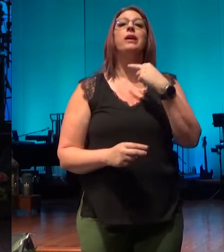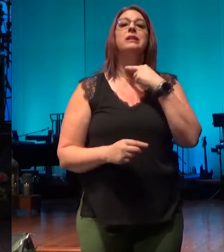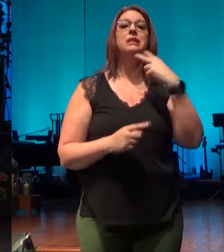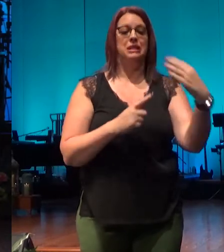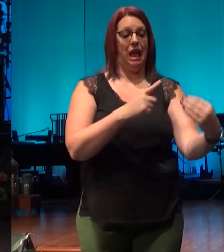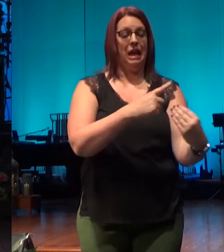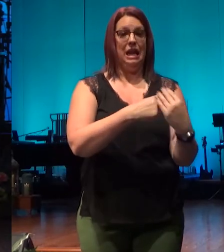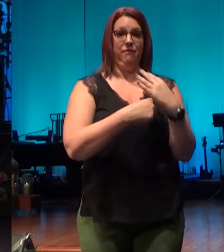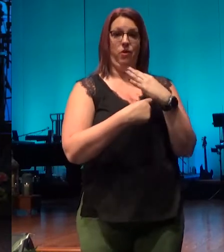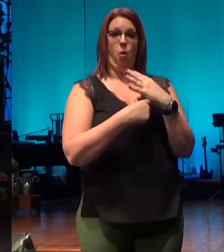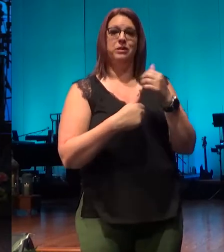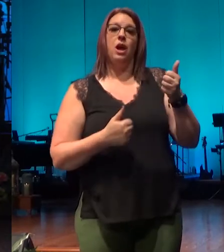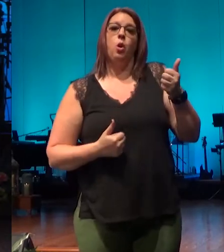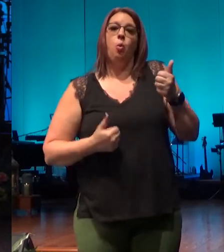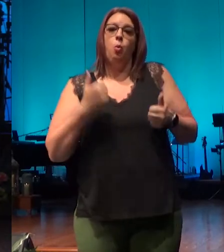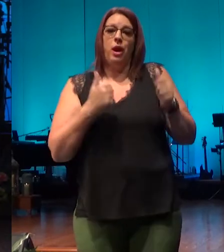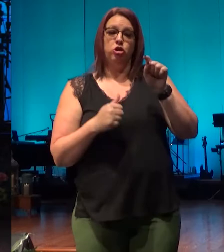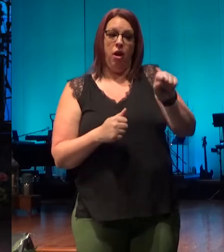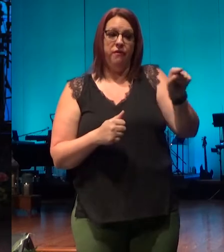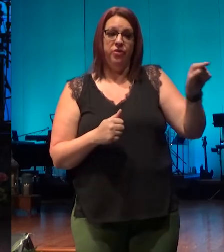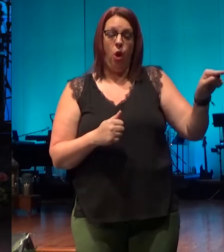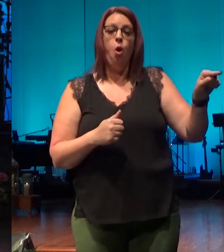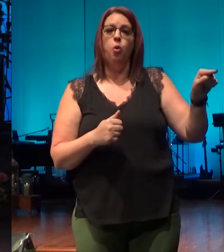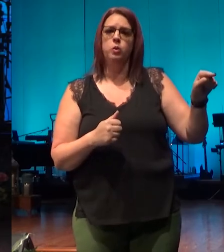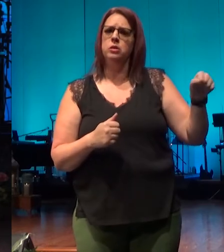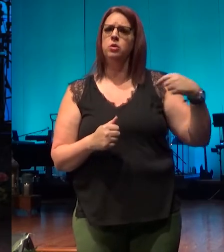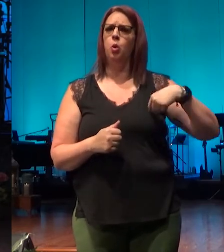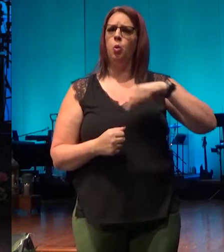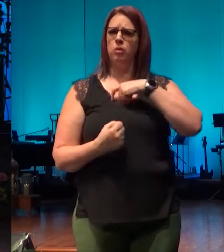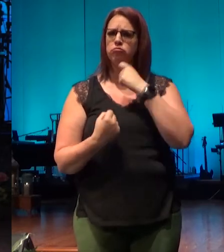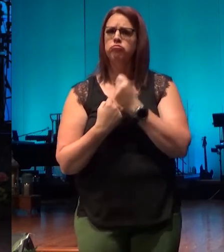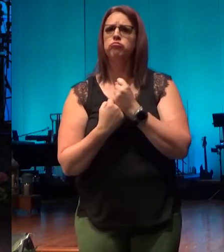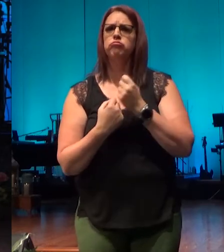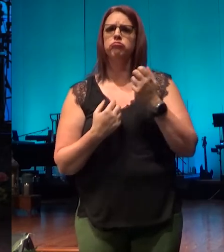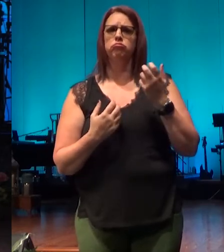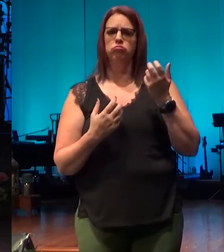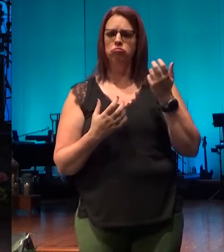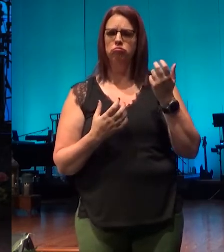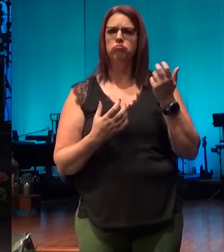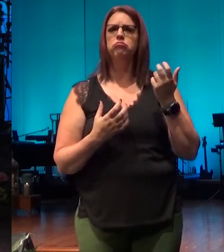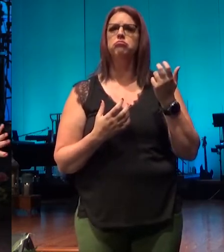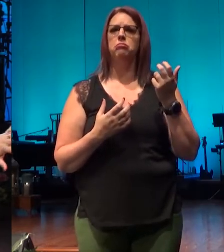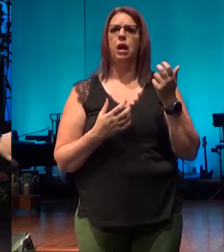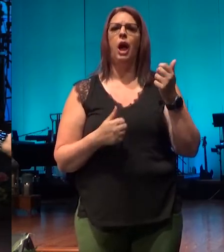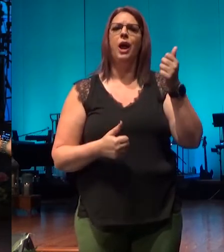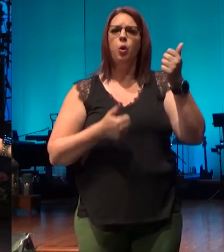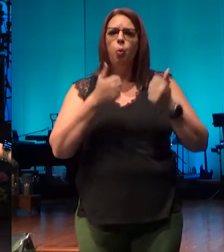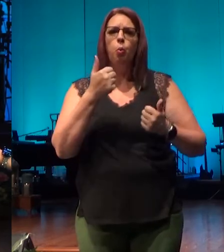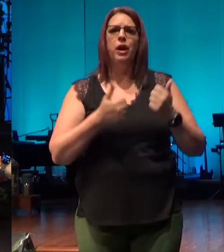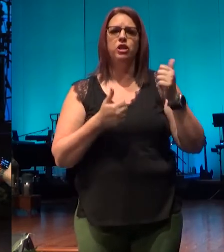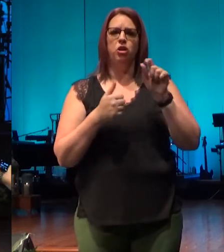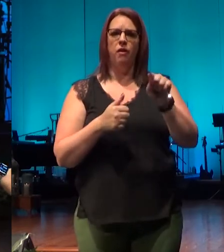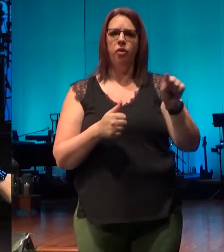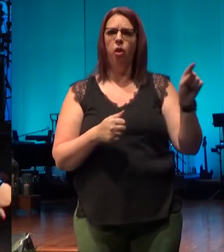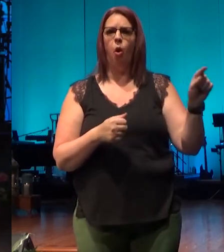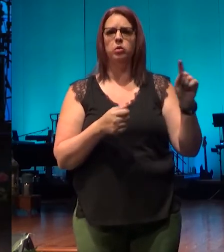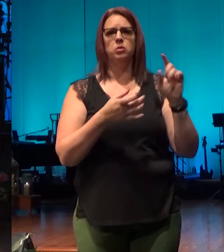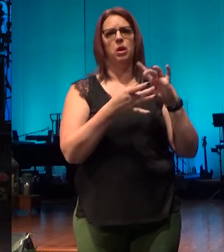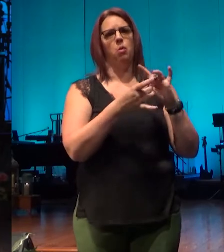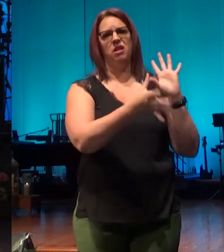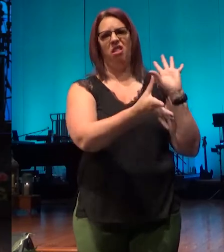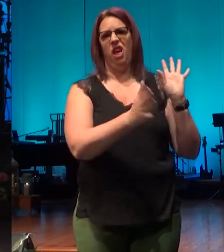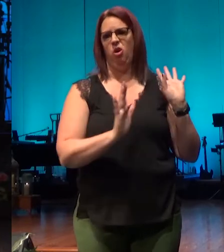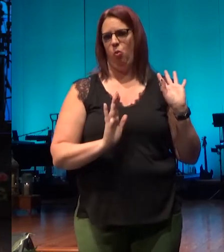and which of those voices we choose to lean into and which of those voices we choose to let go of.